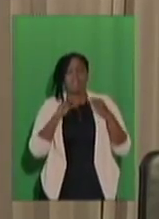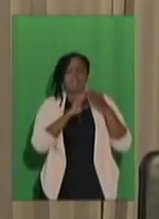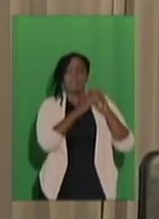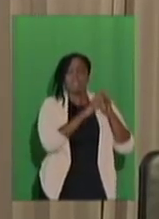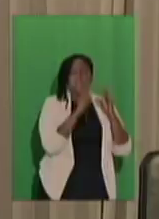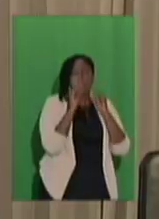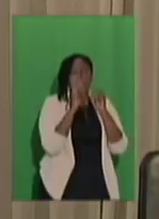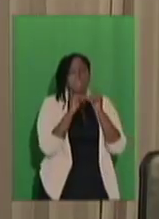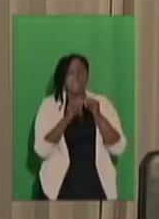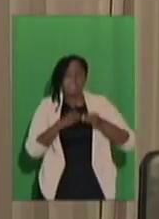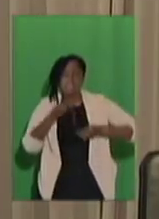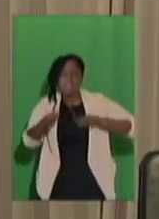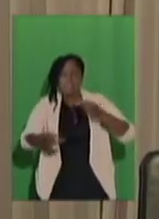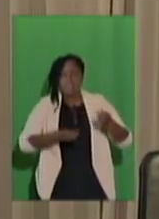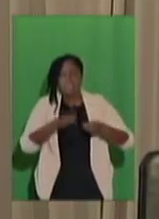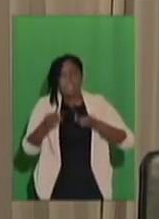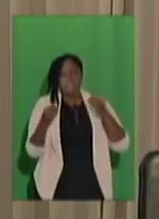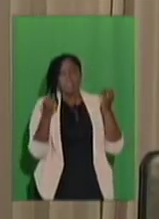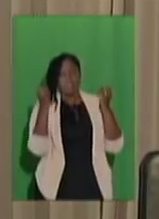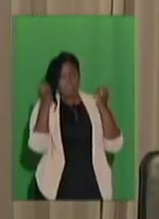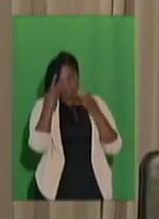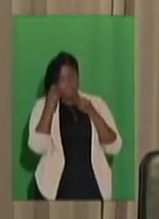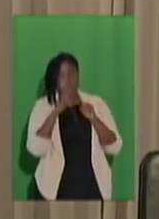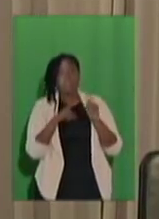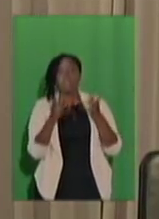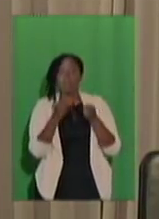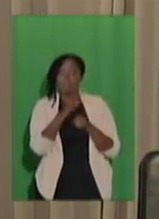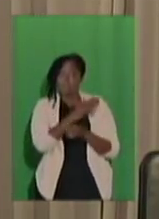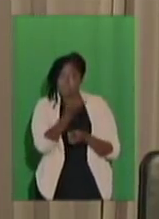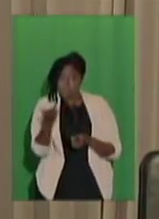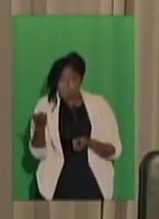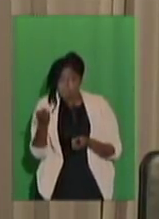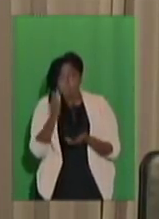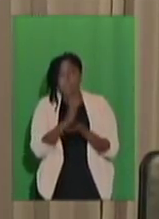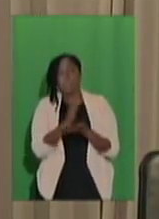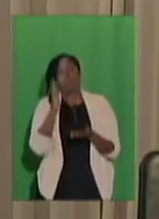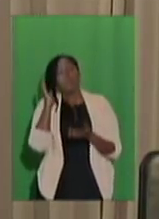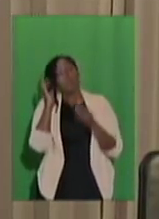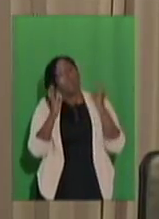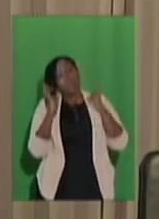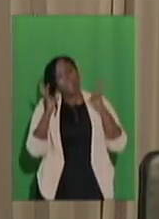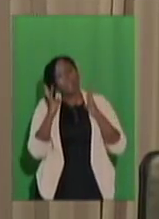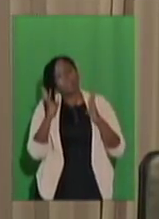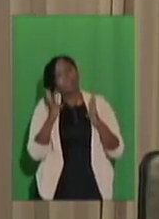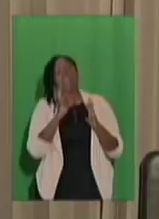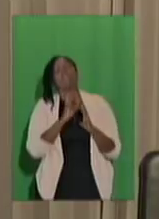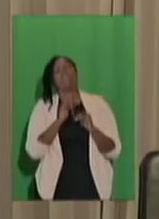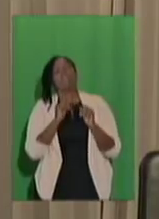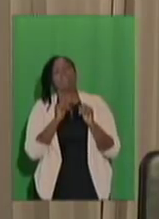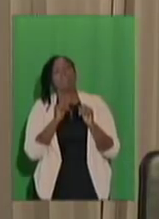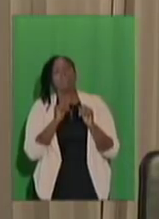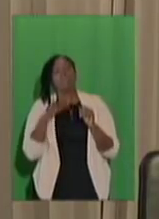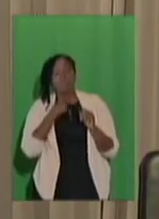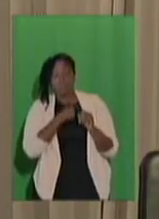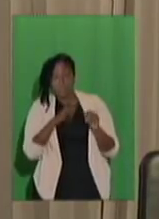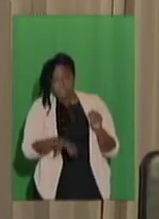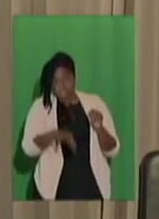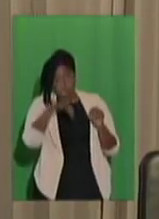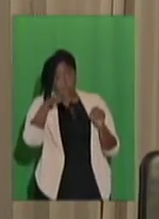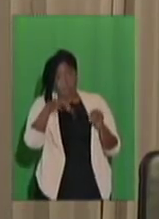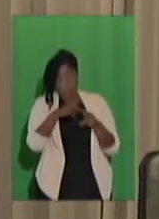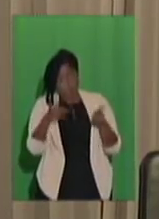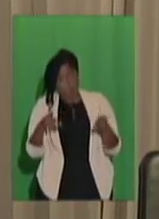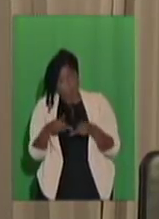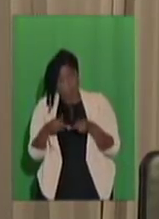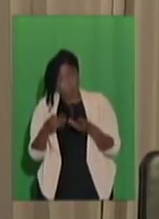flyers. But I just want to allay your fears. When we choose an area to have patients with COVID-19 as a quarantine site, there's no